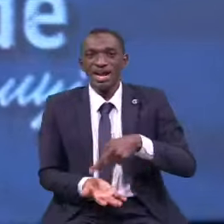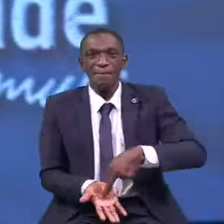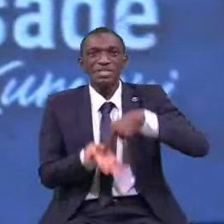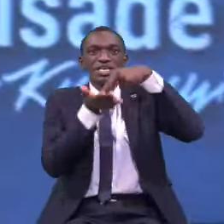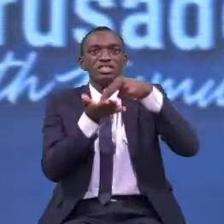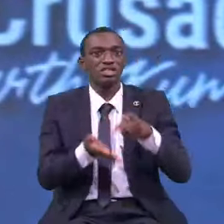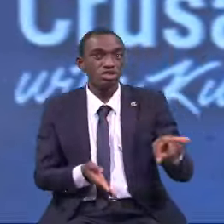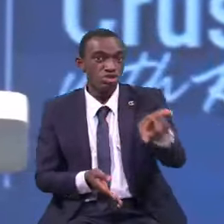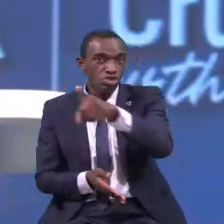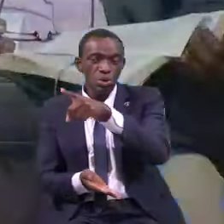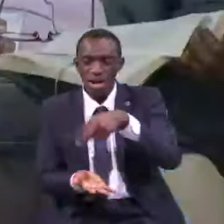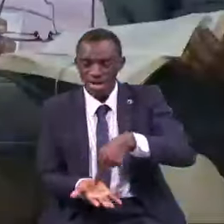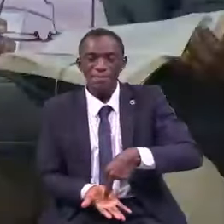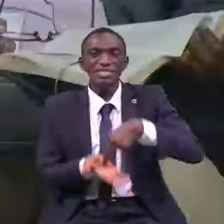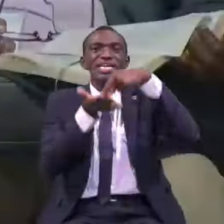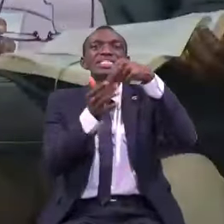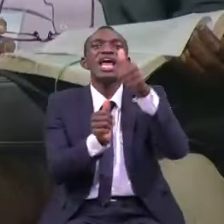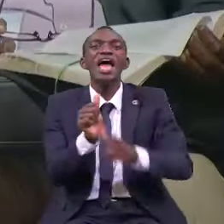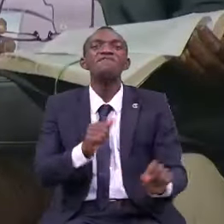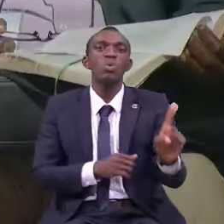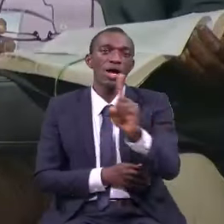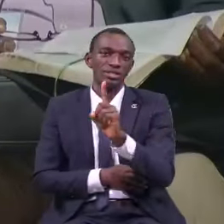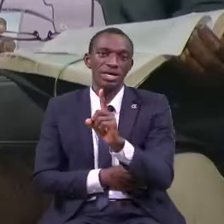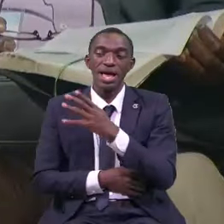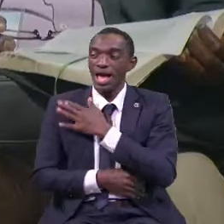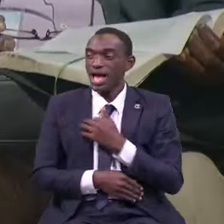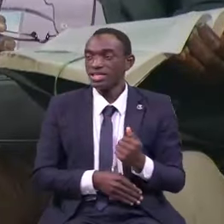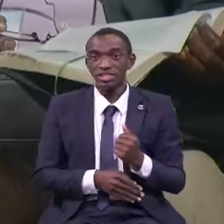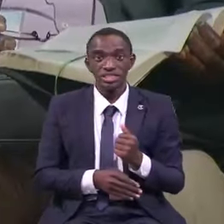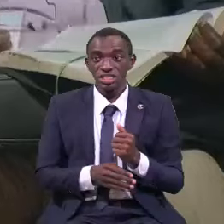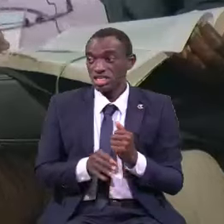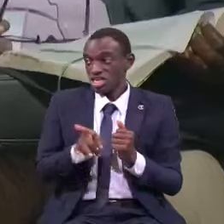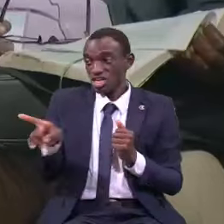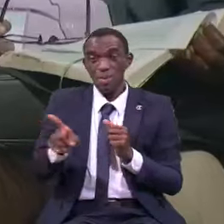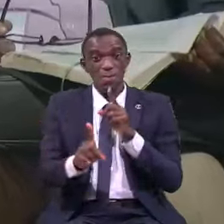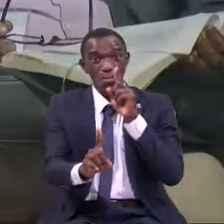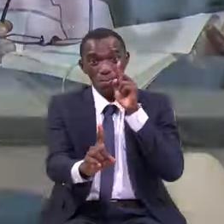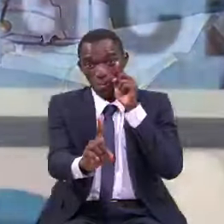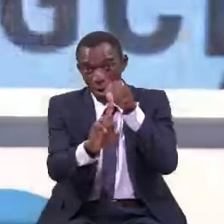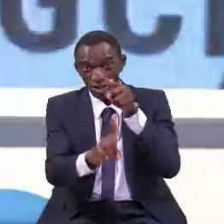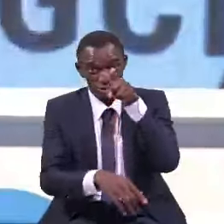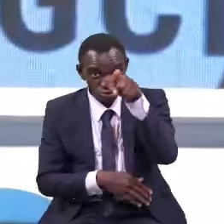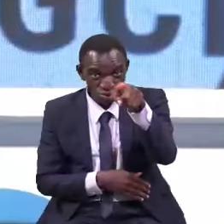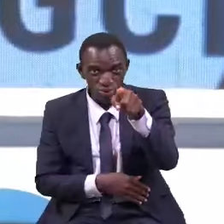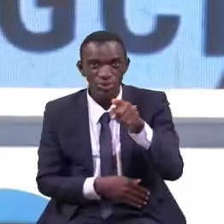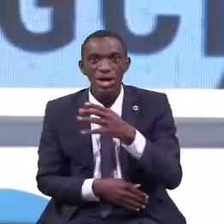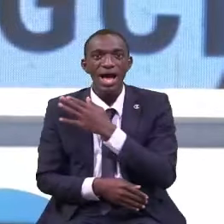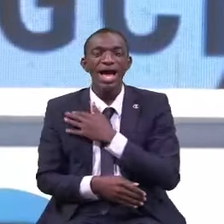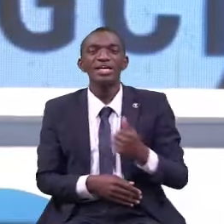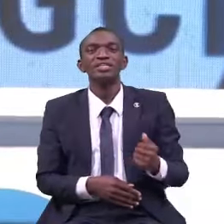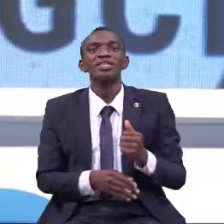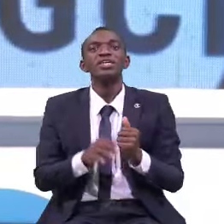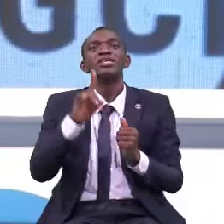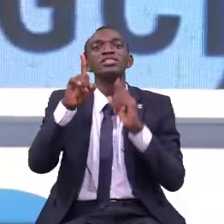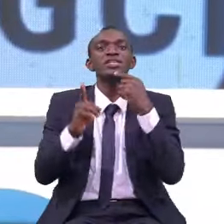representing everyone, and he's pointing at you, and he says, see what he did for